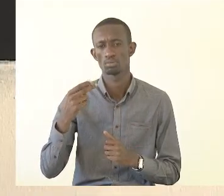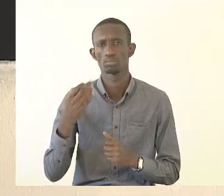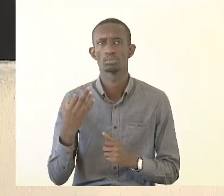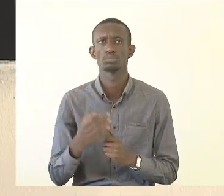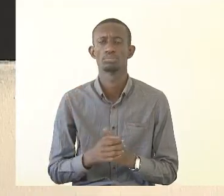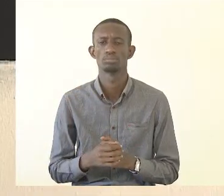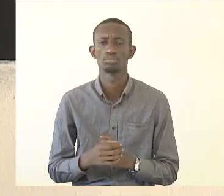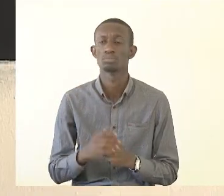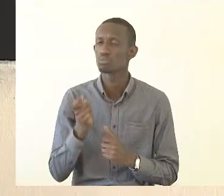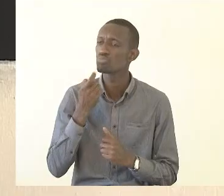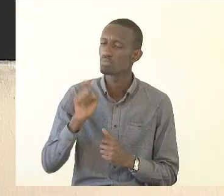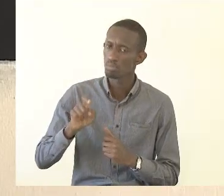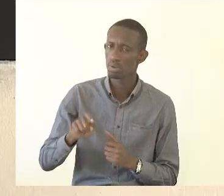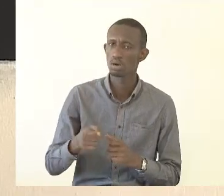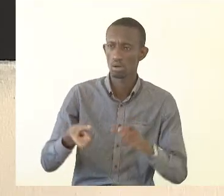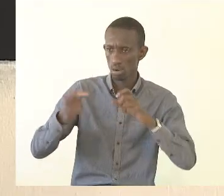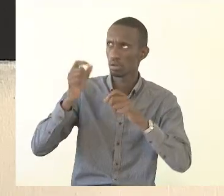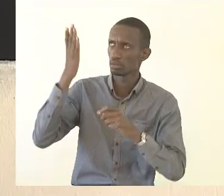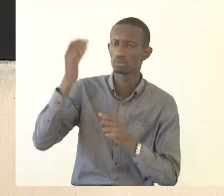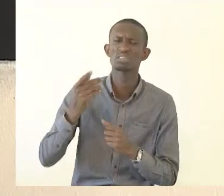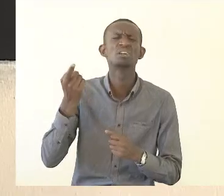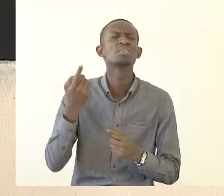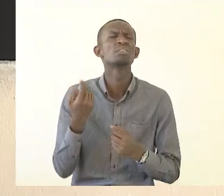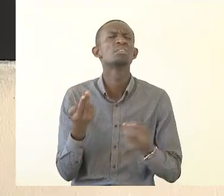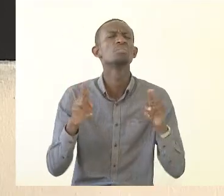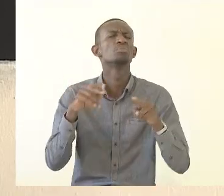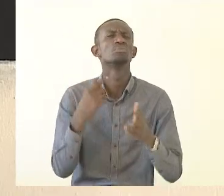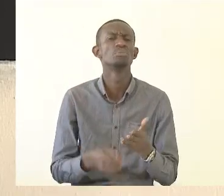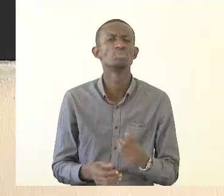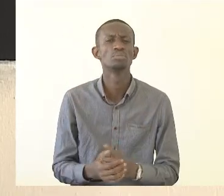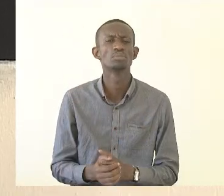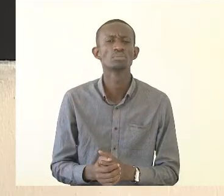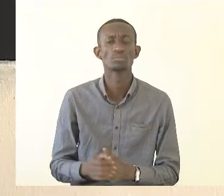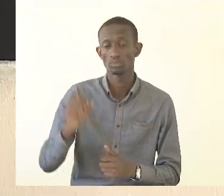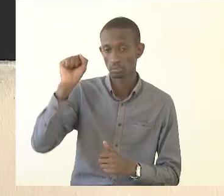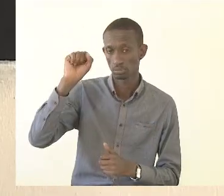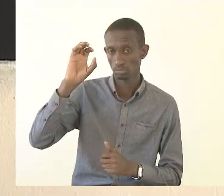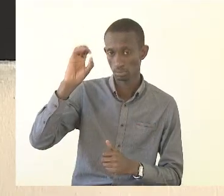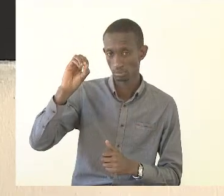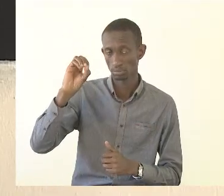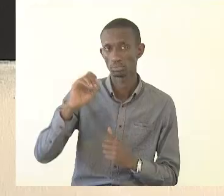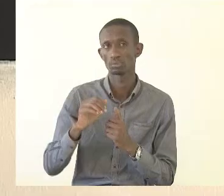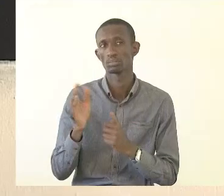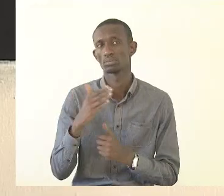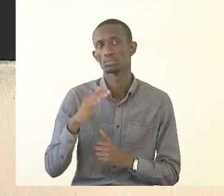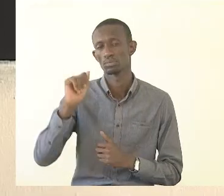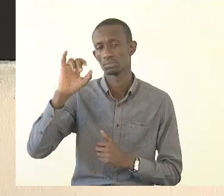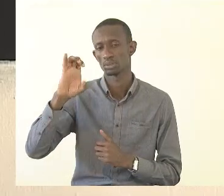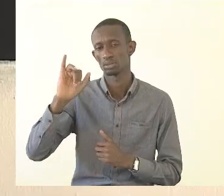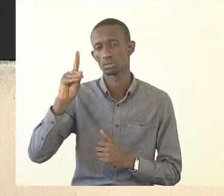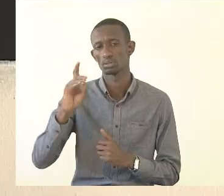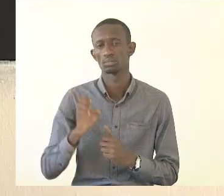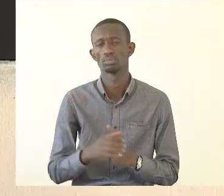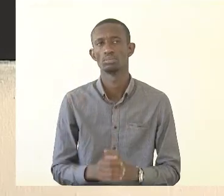that sulfonating agent. So what happens here, the sulfuric acid, this is the sulfuric